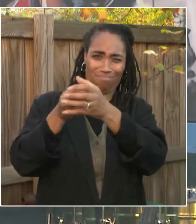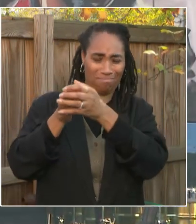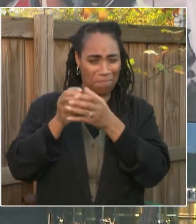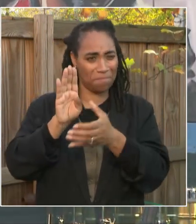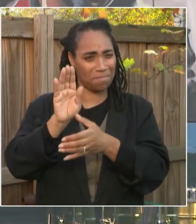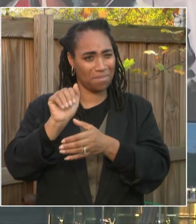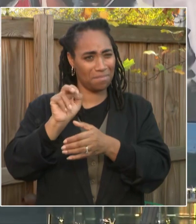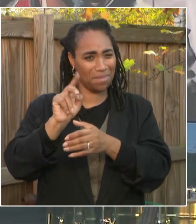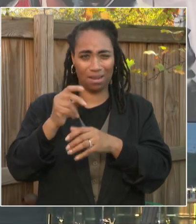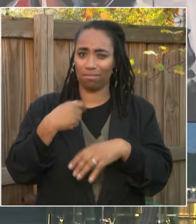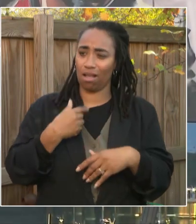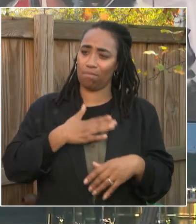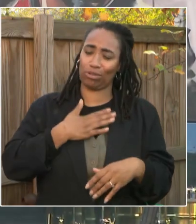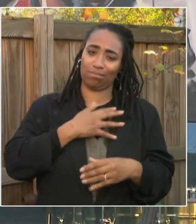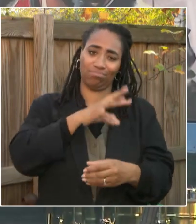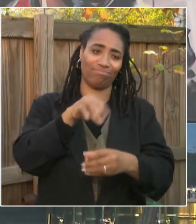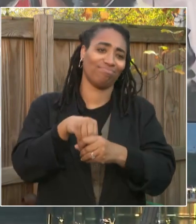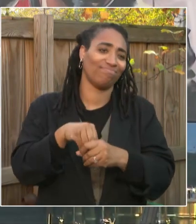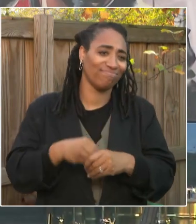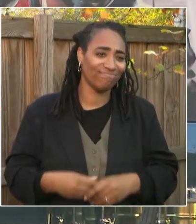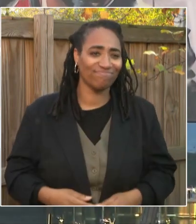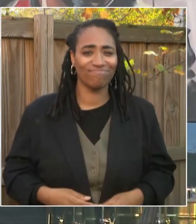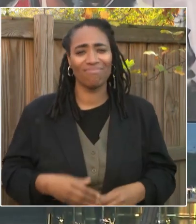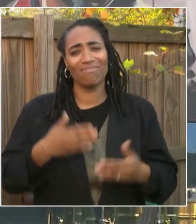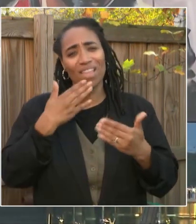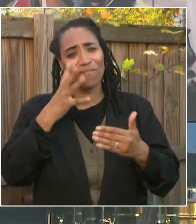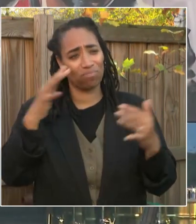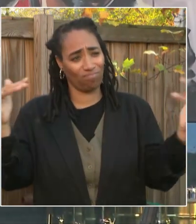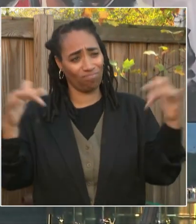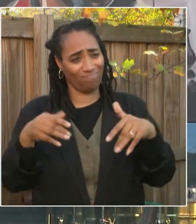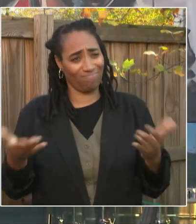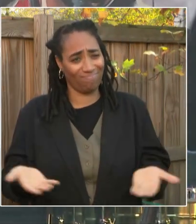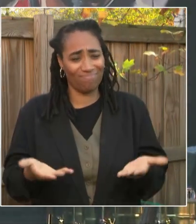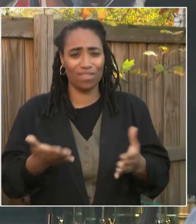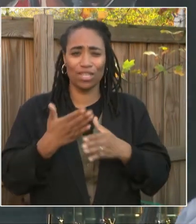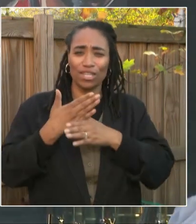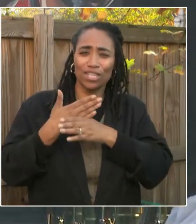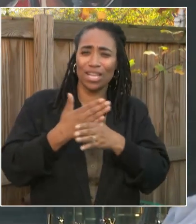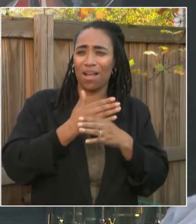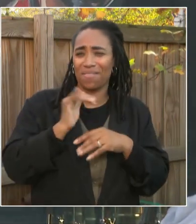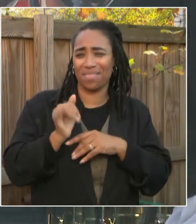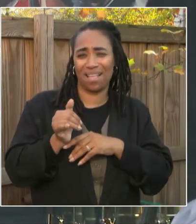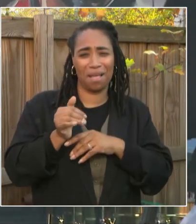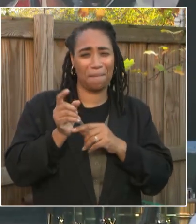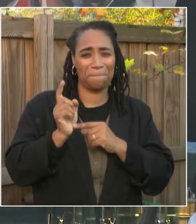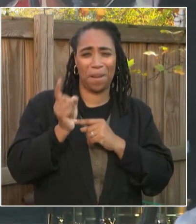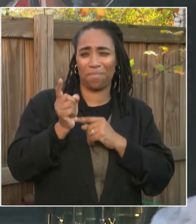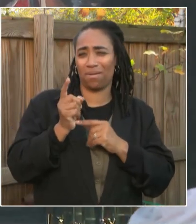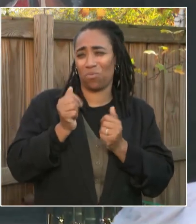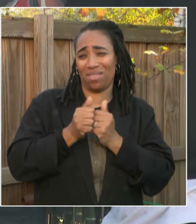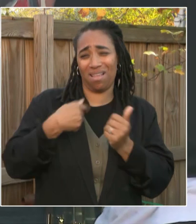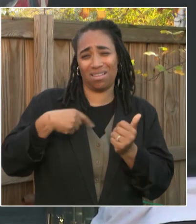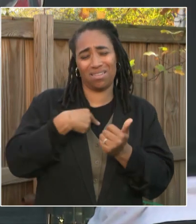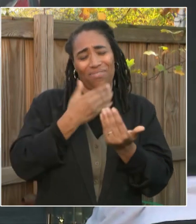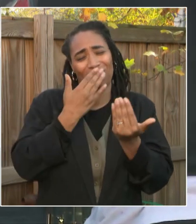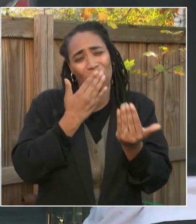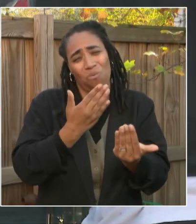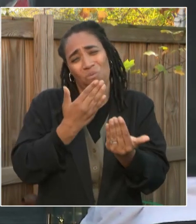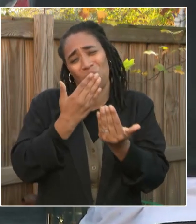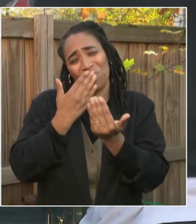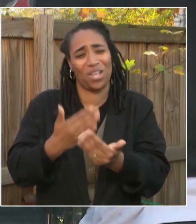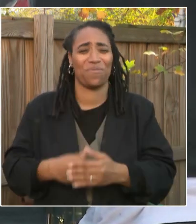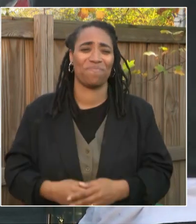thank y'all for coming out and sharing this moment with all of us. And we love all y'all. And look, check me out in my